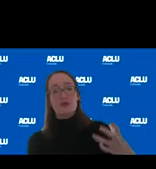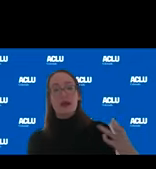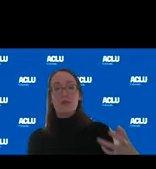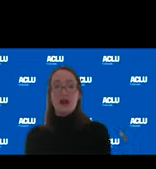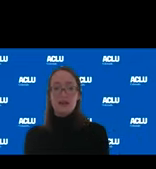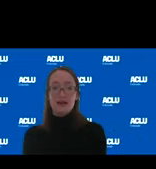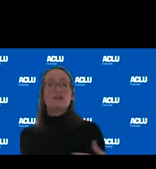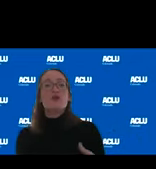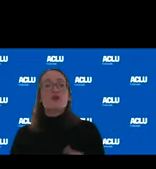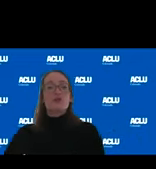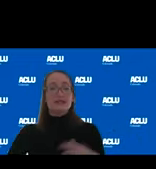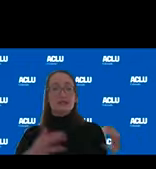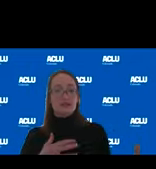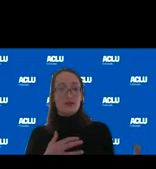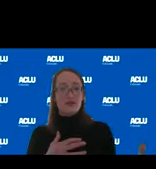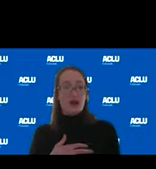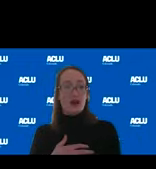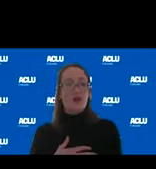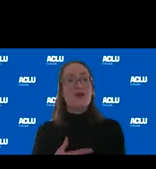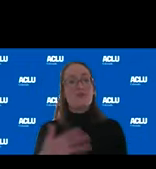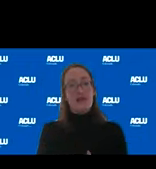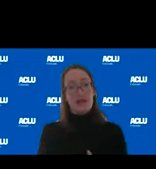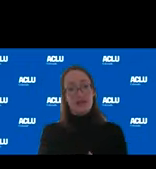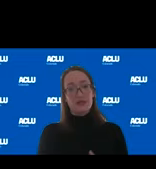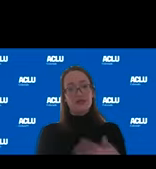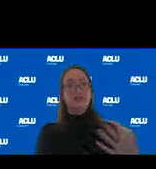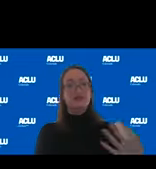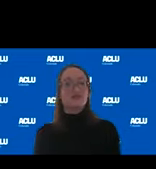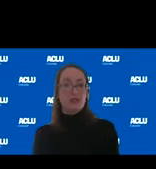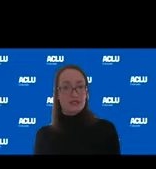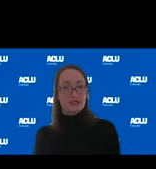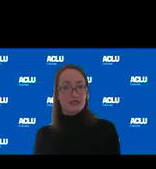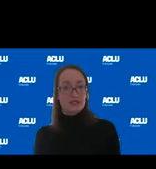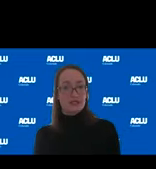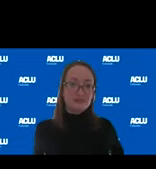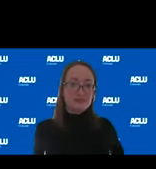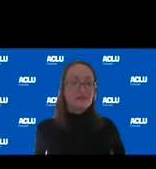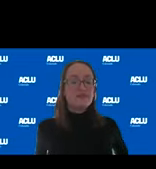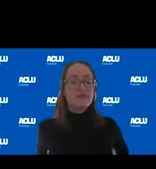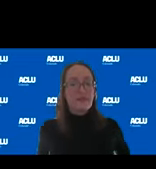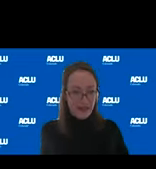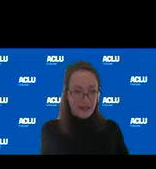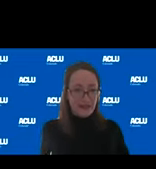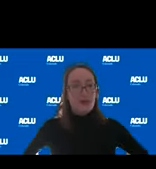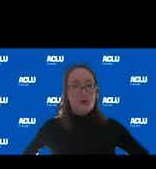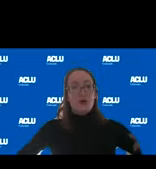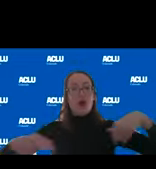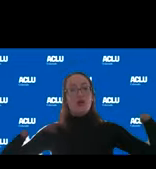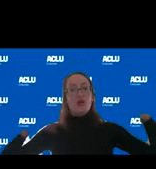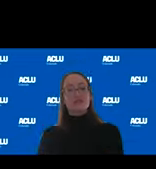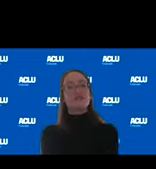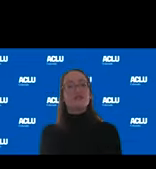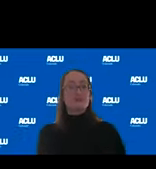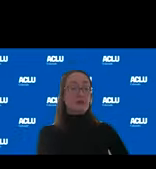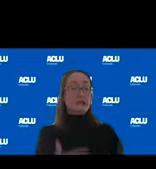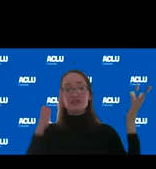voter help hotlines, we can still provide accommodations and voter assistance. And then all of